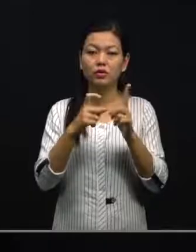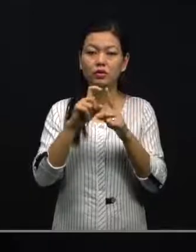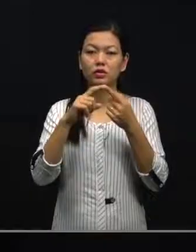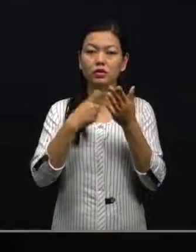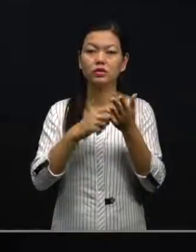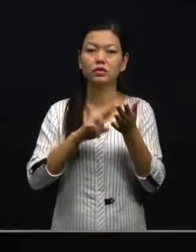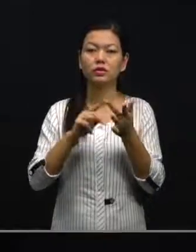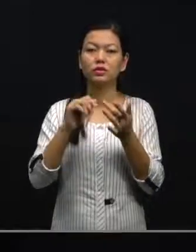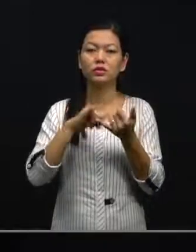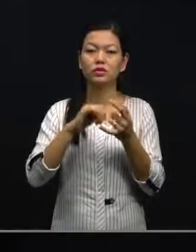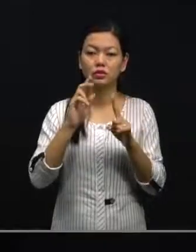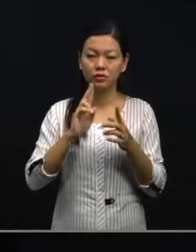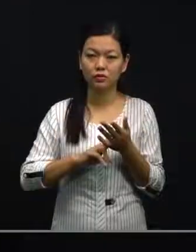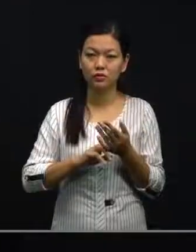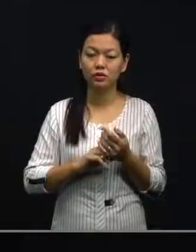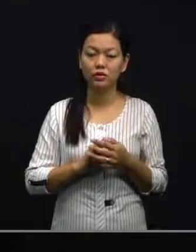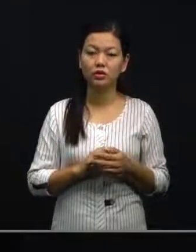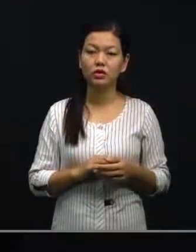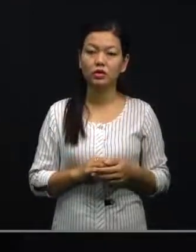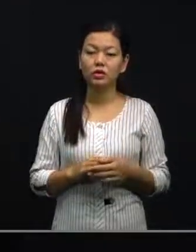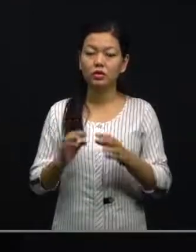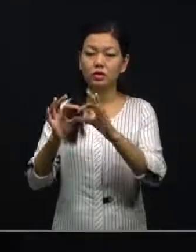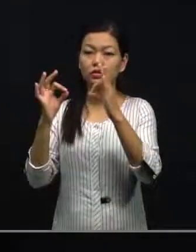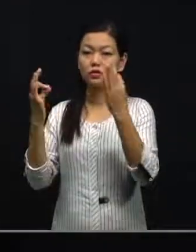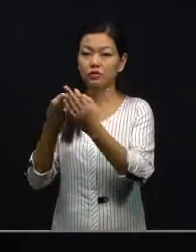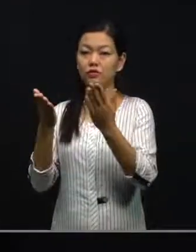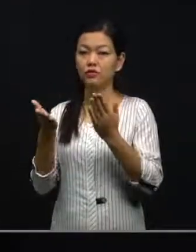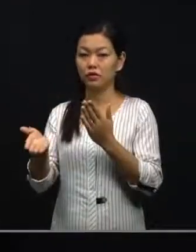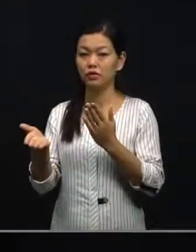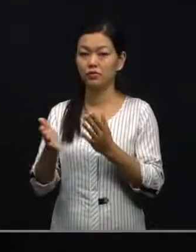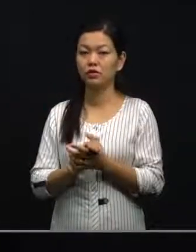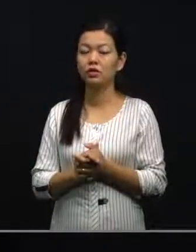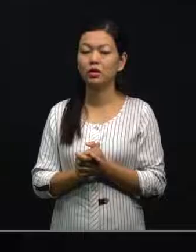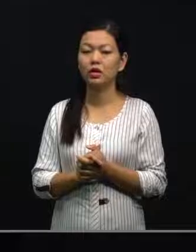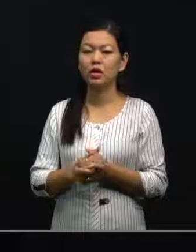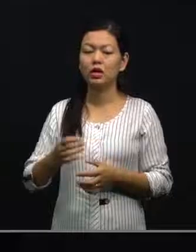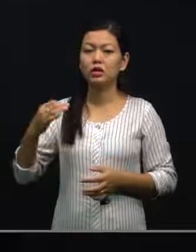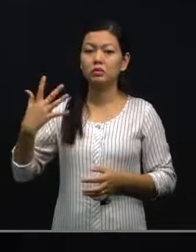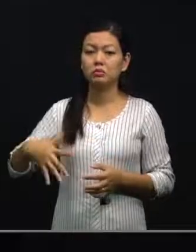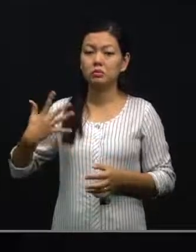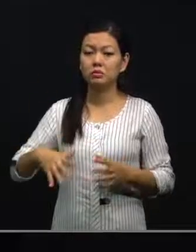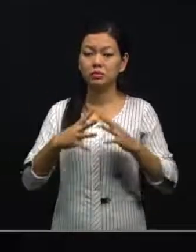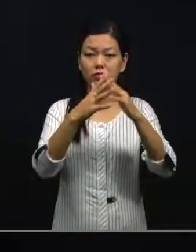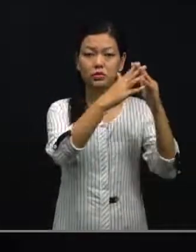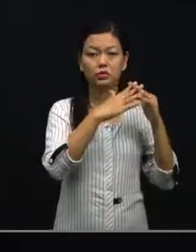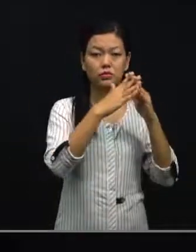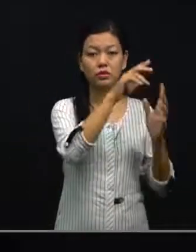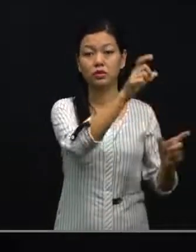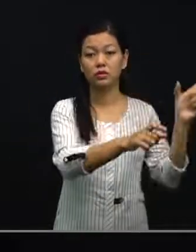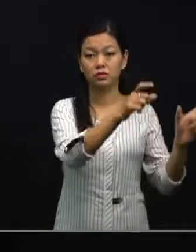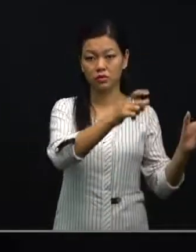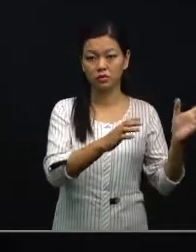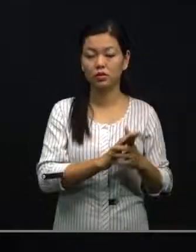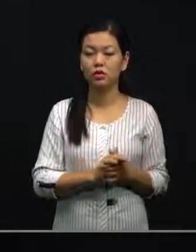find it in the Otis family. Now the Otis family are rich American people, again modern